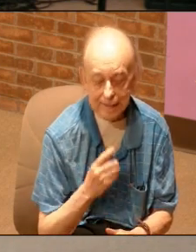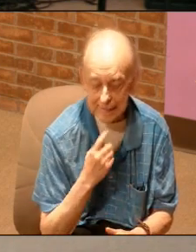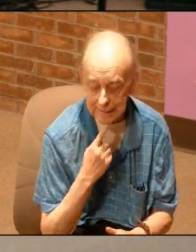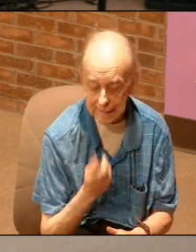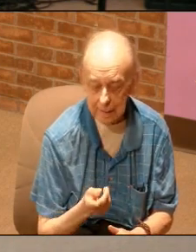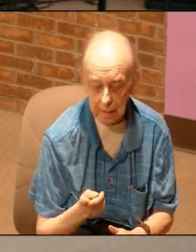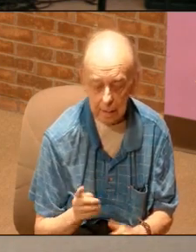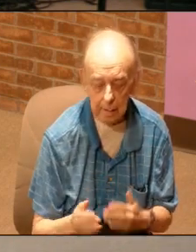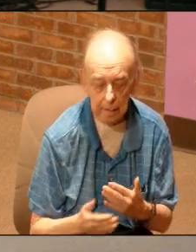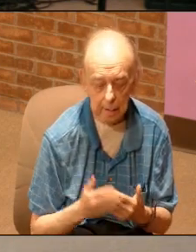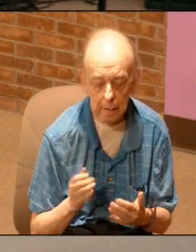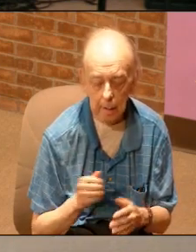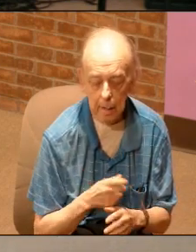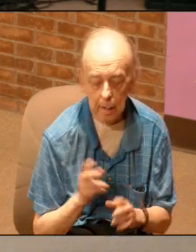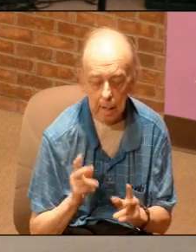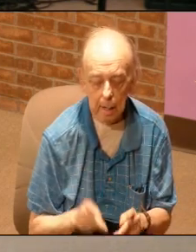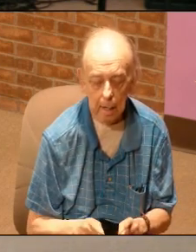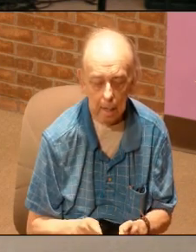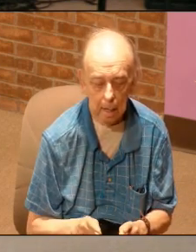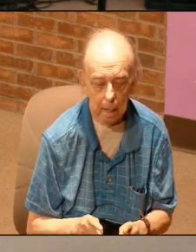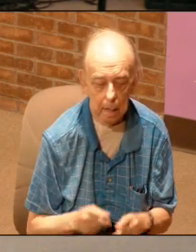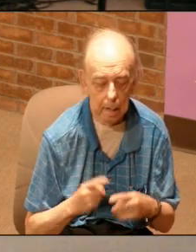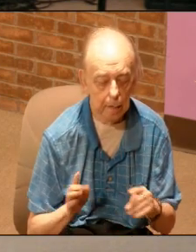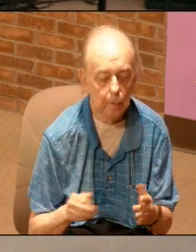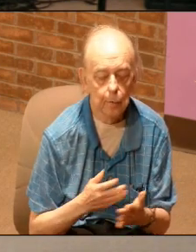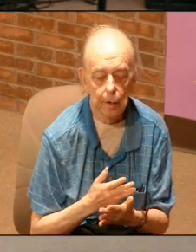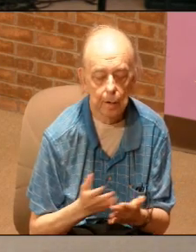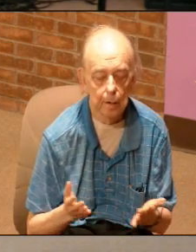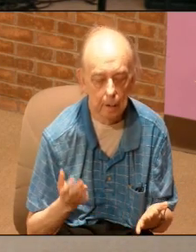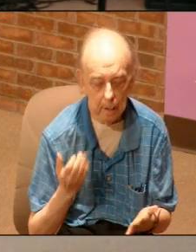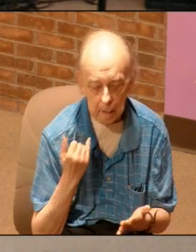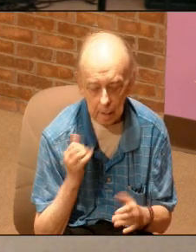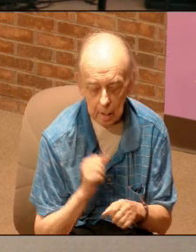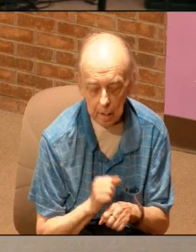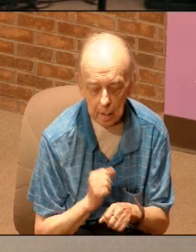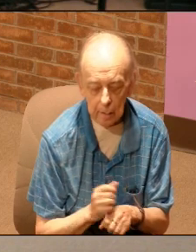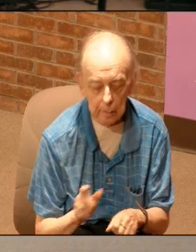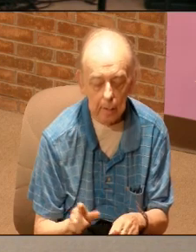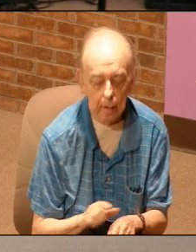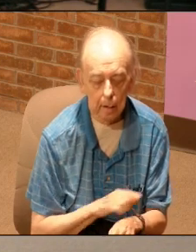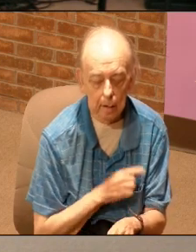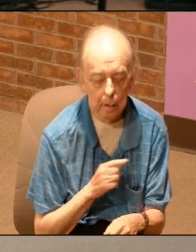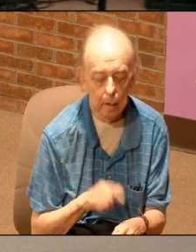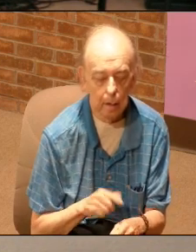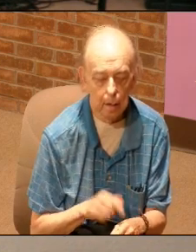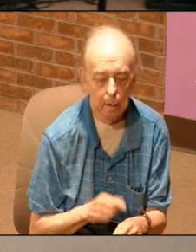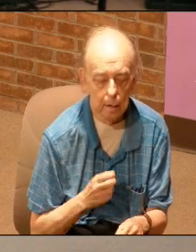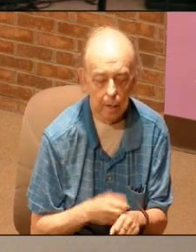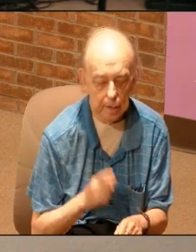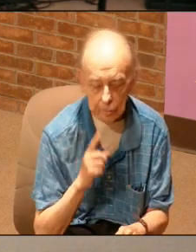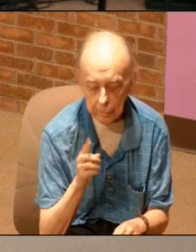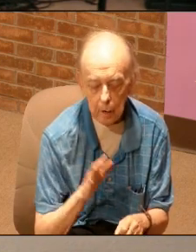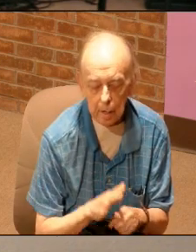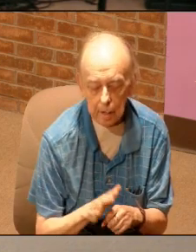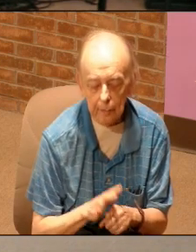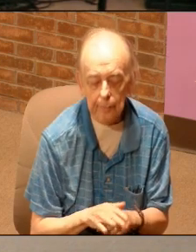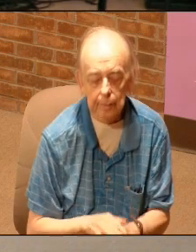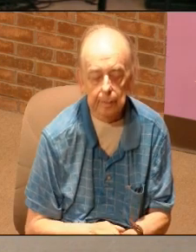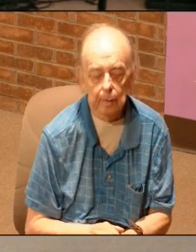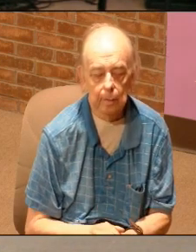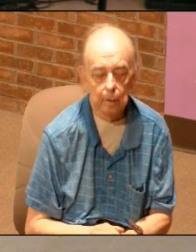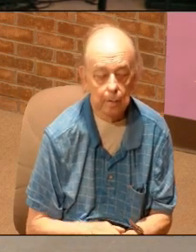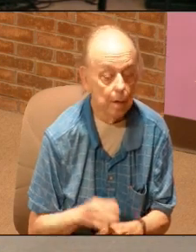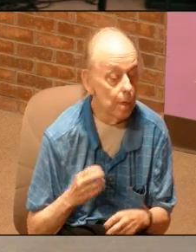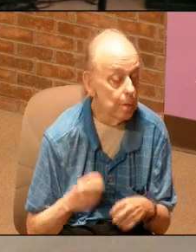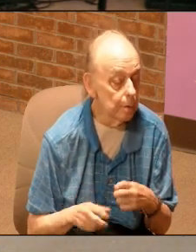saying, that almost anyone can accomplish almost anything if they work at it long enough, hard enough, and smart enough.